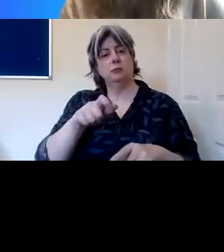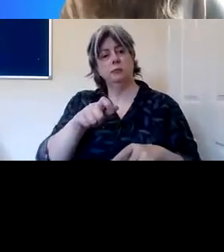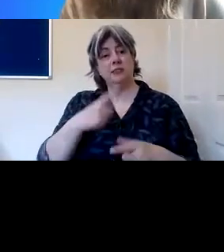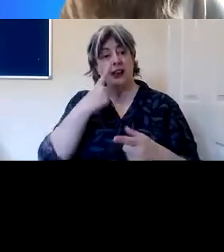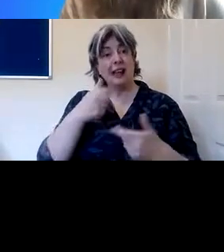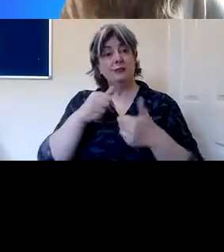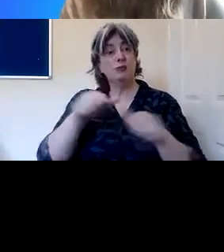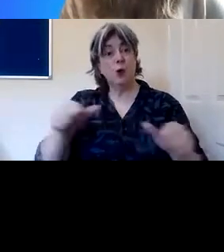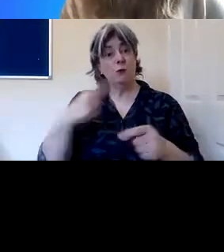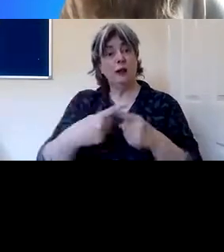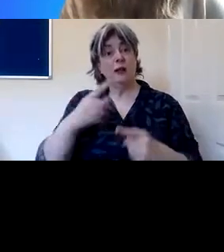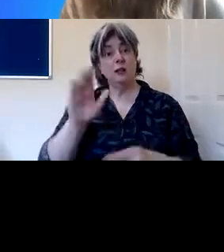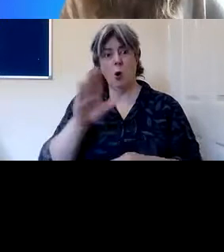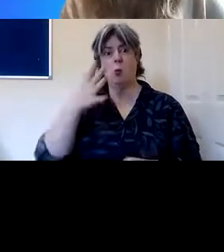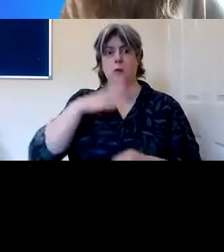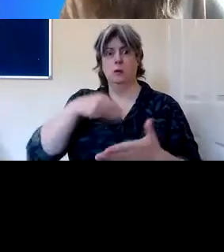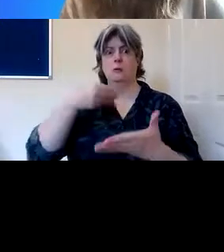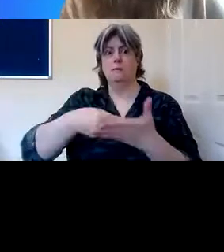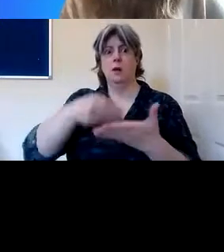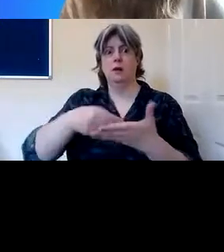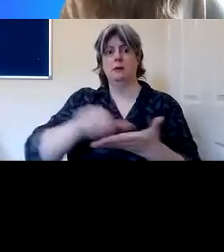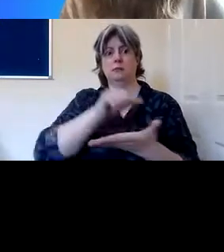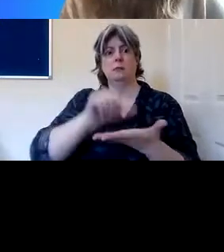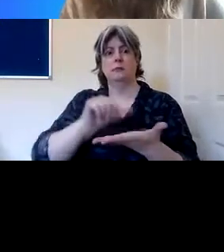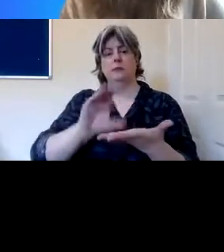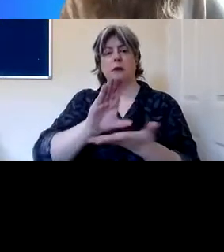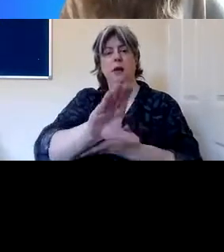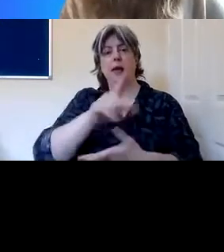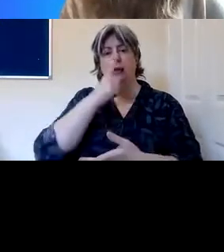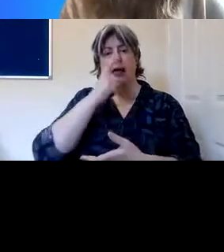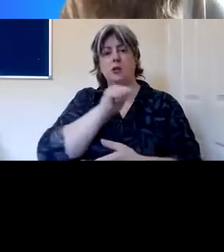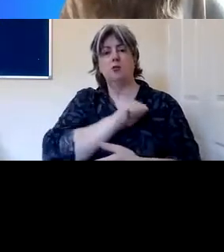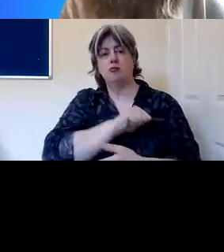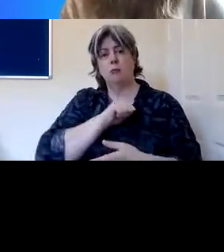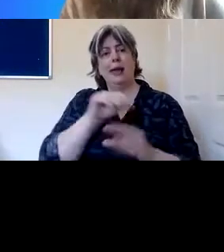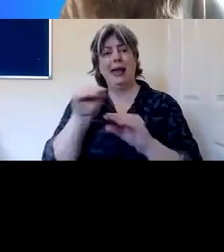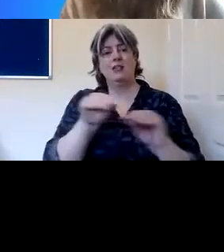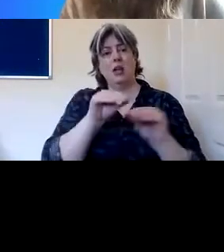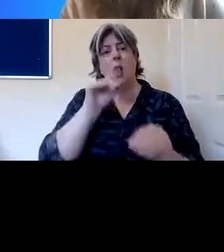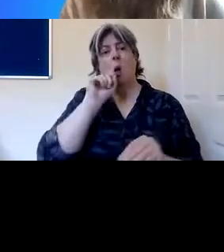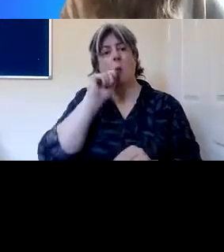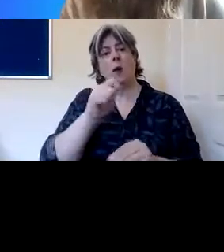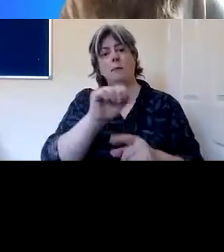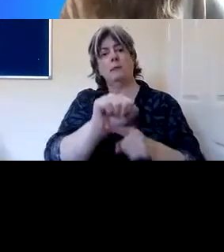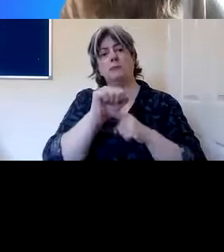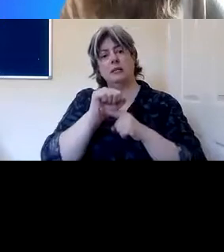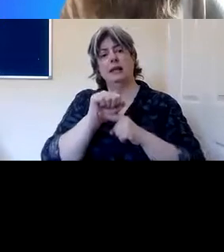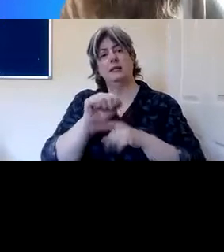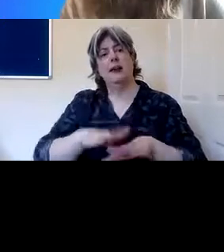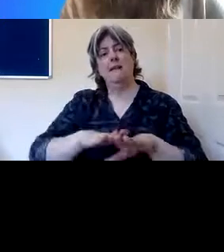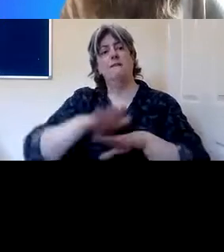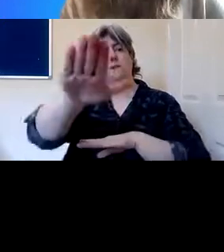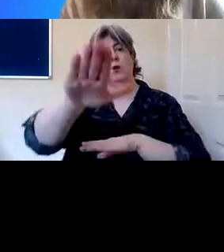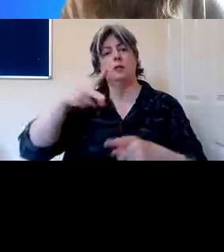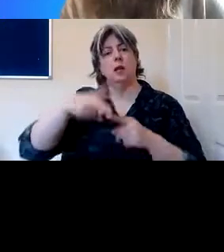investment. Can you promise that education at the chalk face will be protected from future cuts in real terms as we move